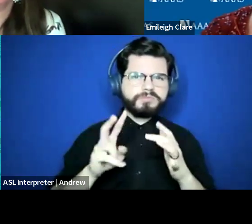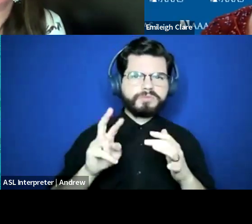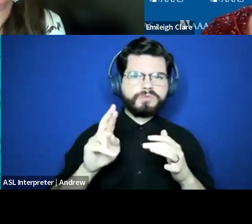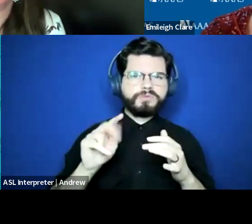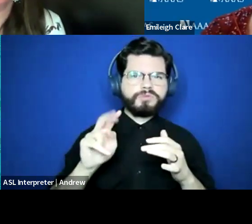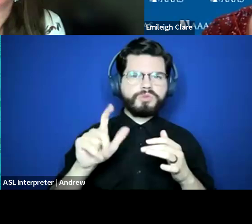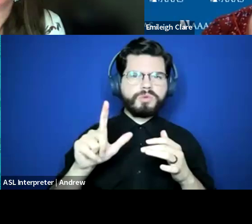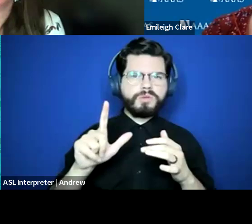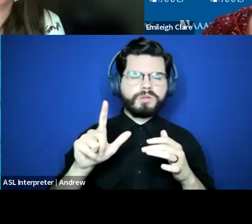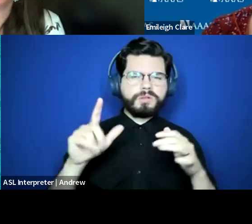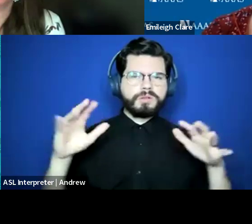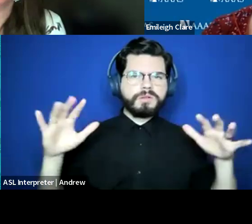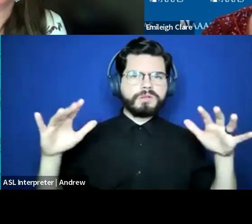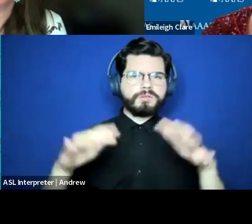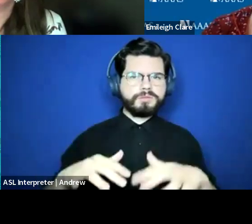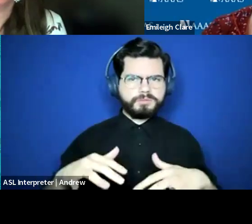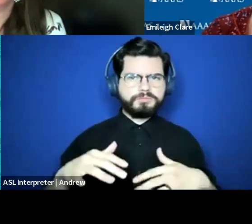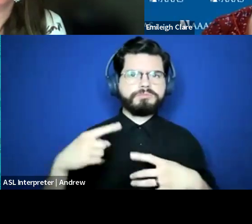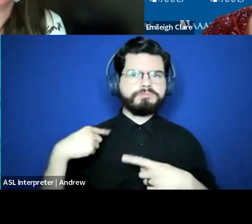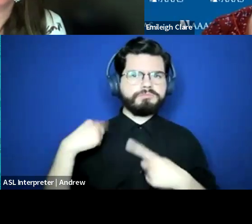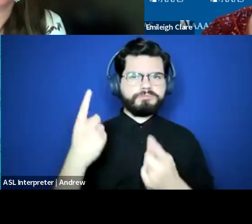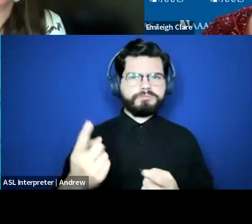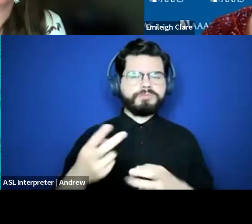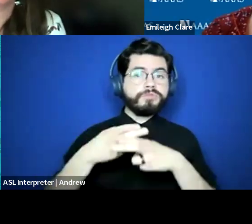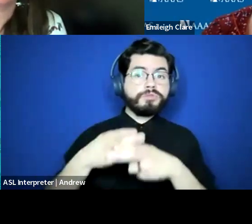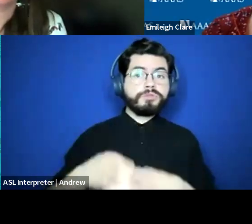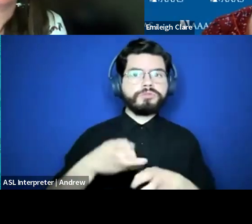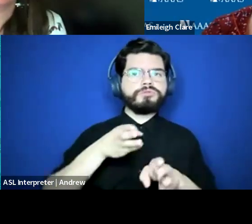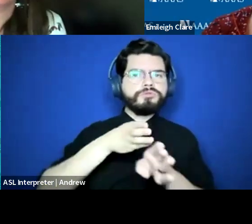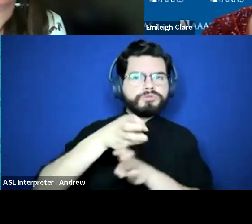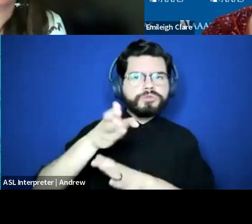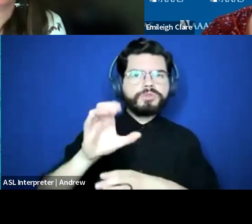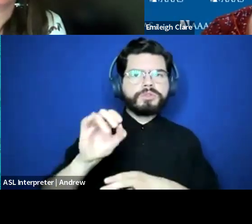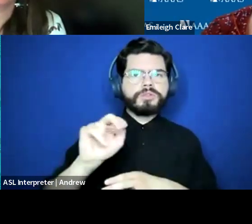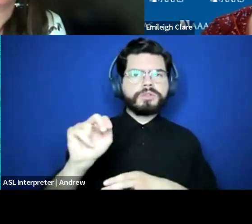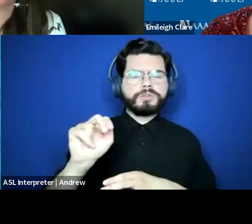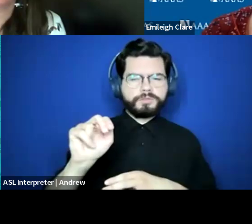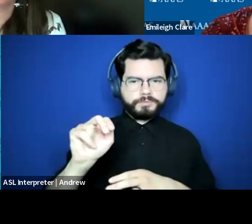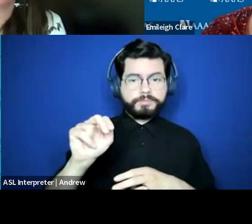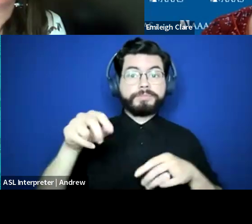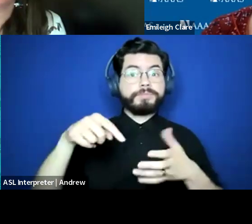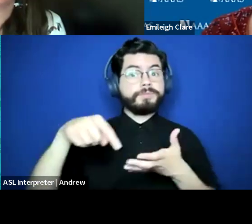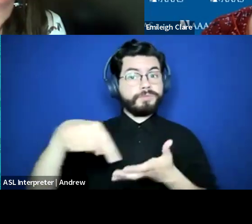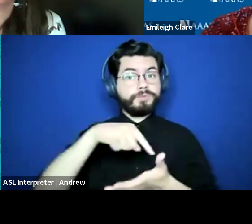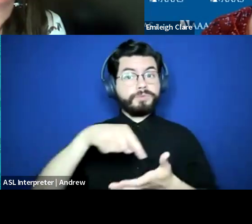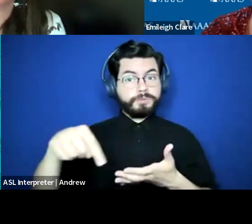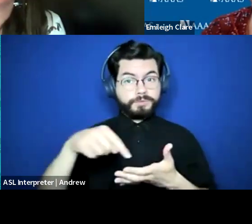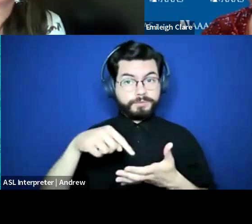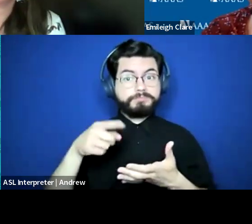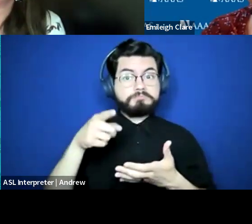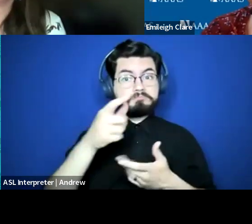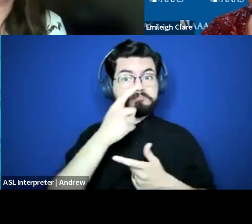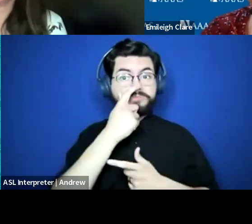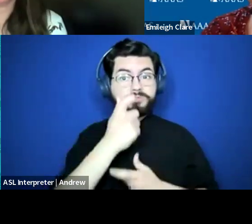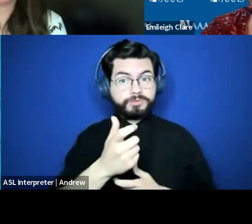been holding for the last couple of years. It's called CareerCon, and it's happening this week. So if you are interested, I definitely encourage you to keep